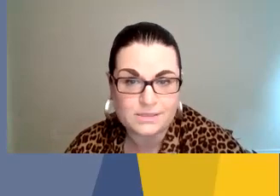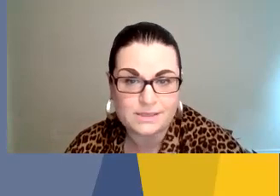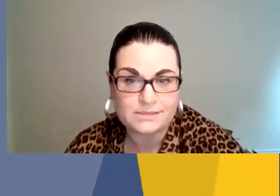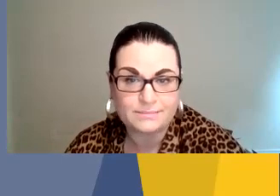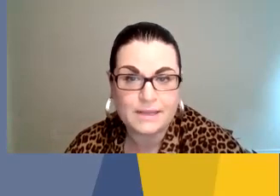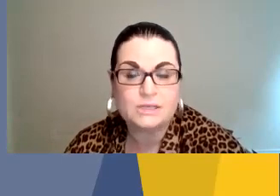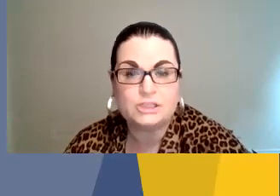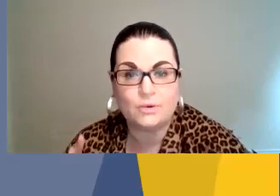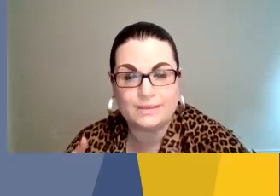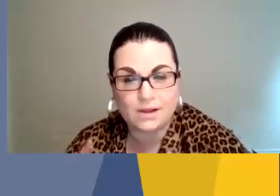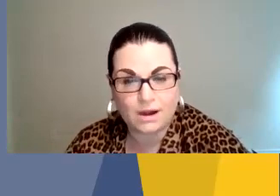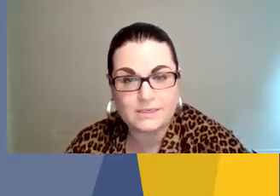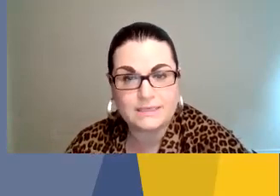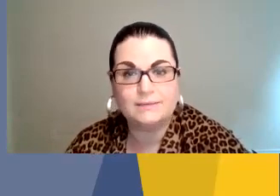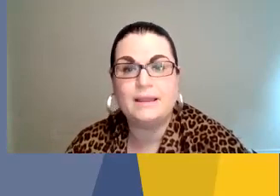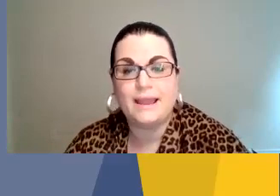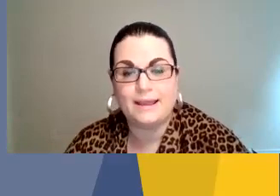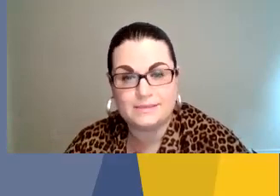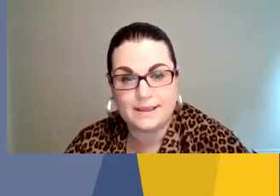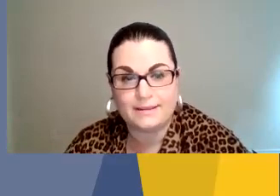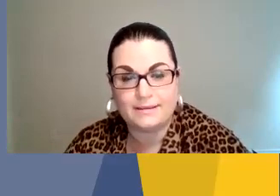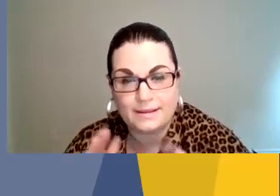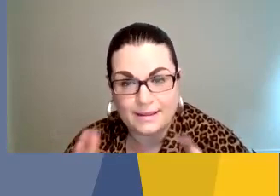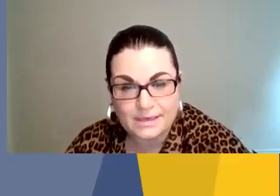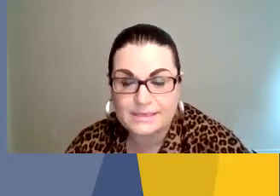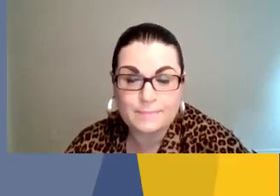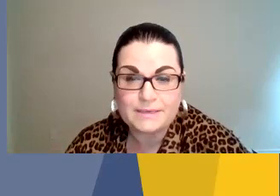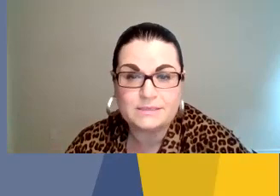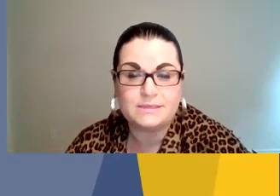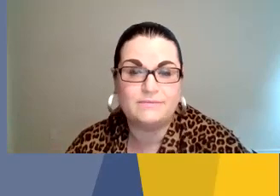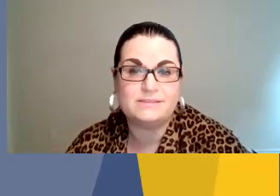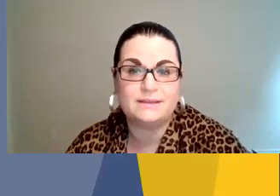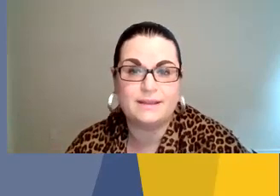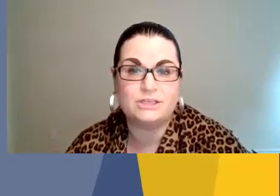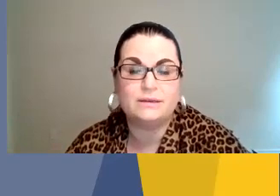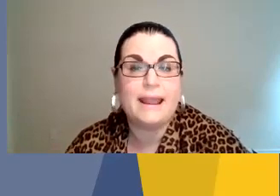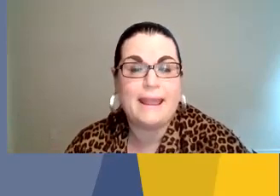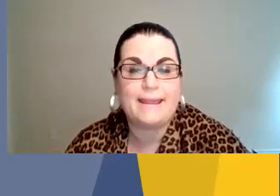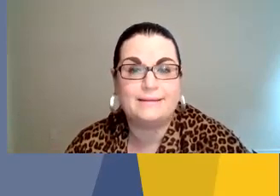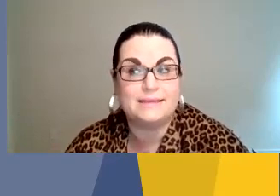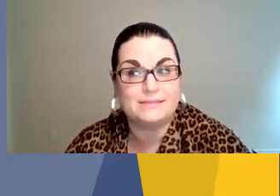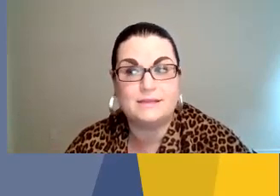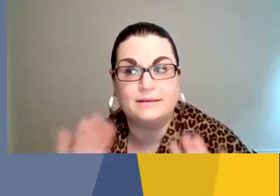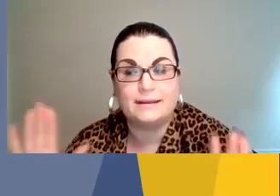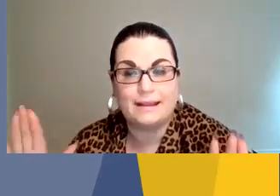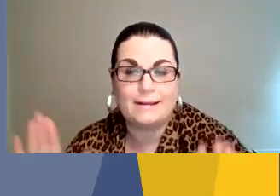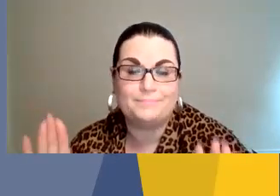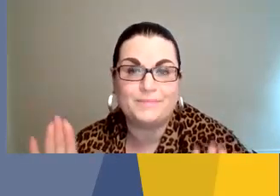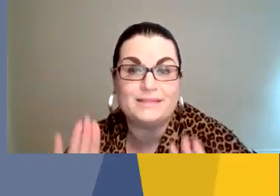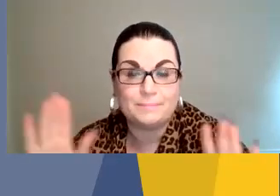the process. So it's our team, and it's an independent investigation, and it's